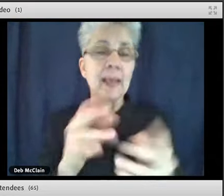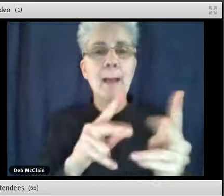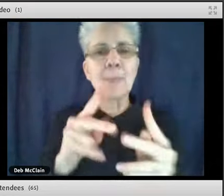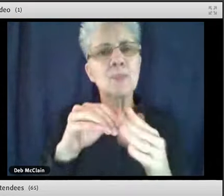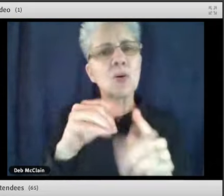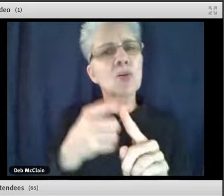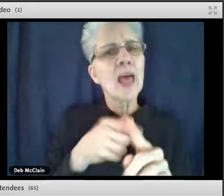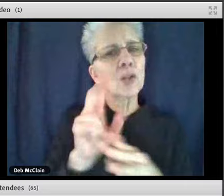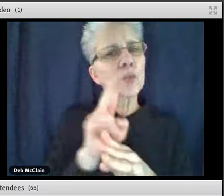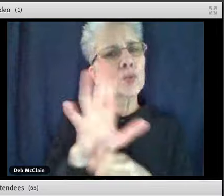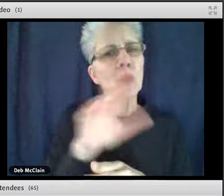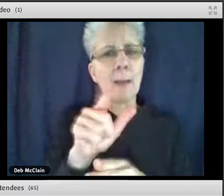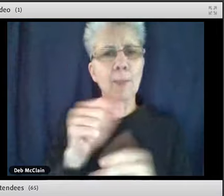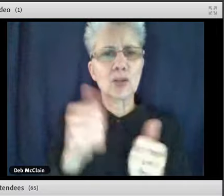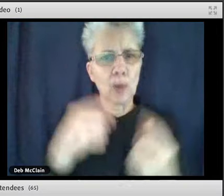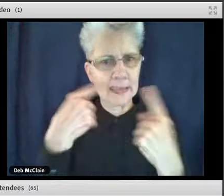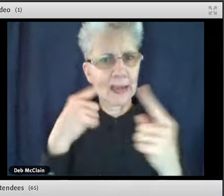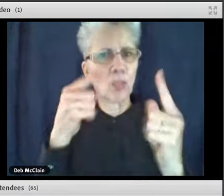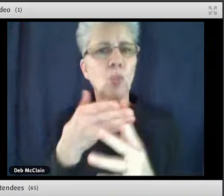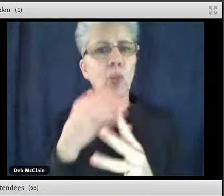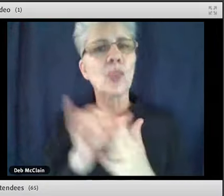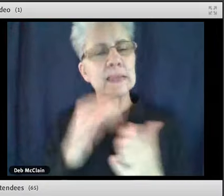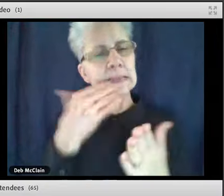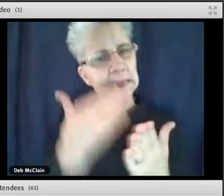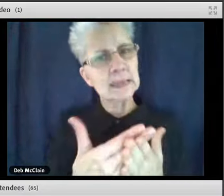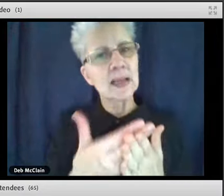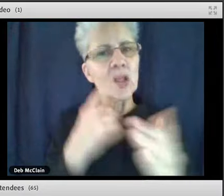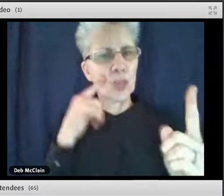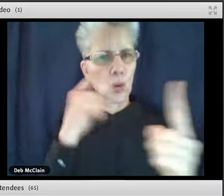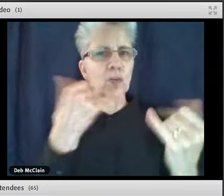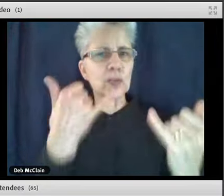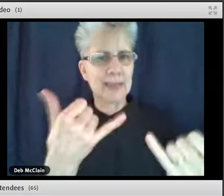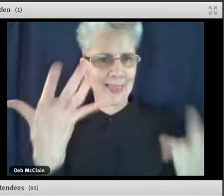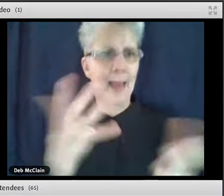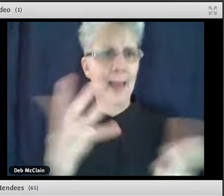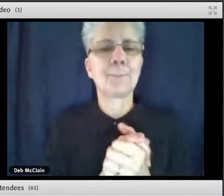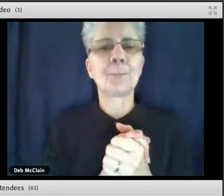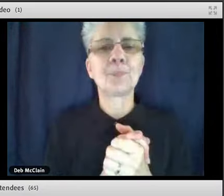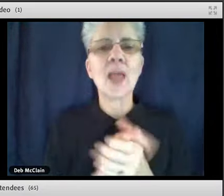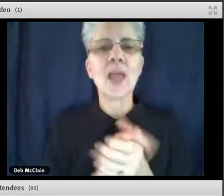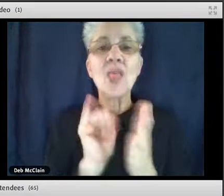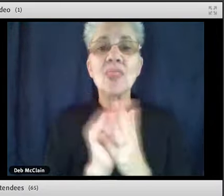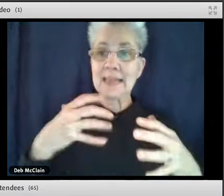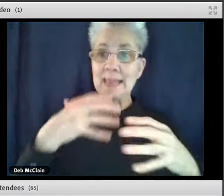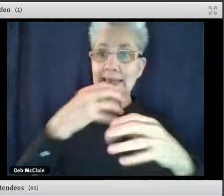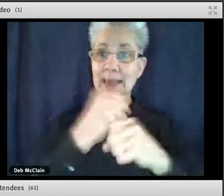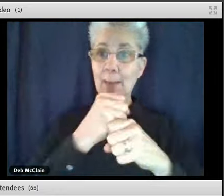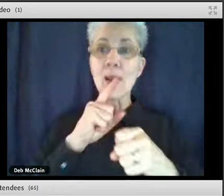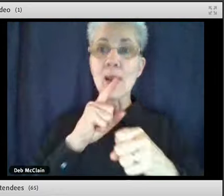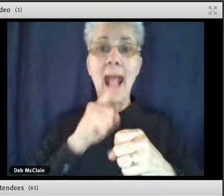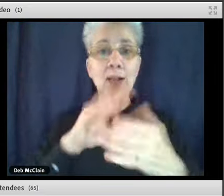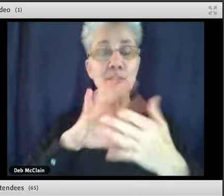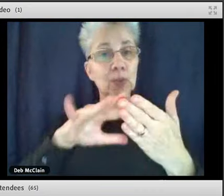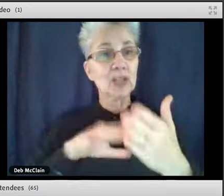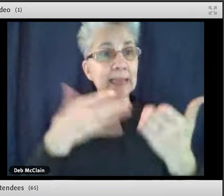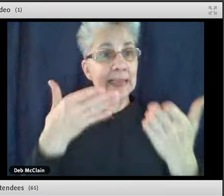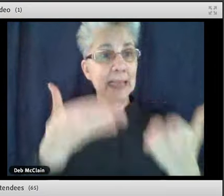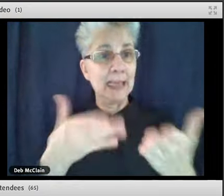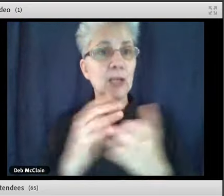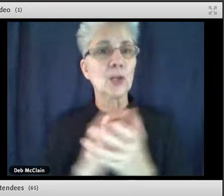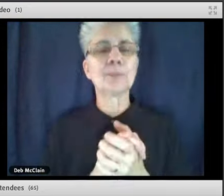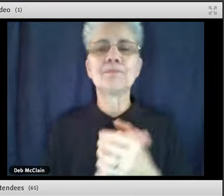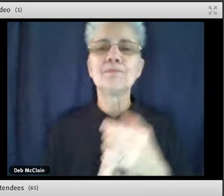this. So that's the goal for today. That's the summary. The actual agenda is here. So we're going to